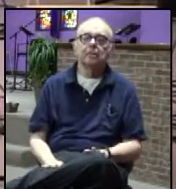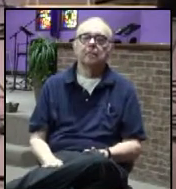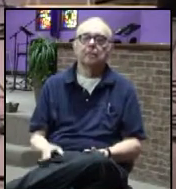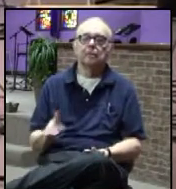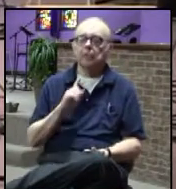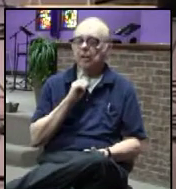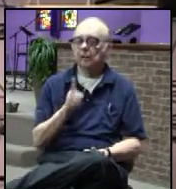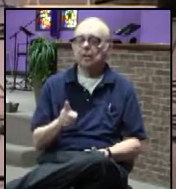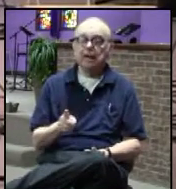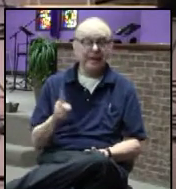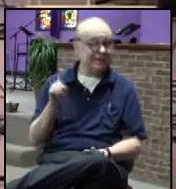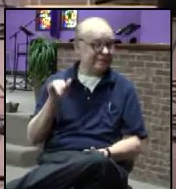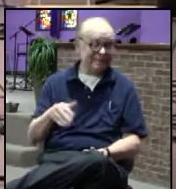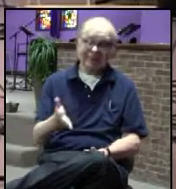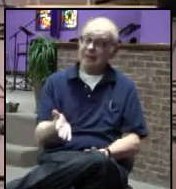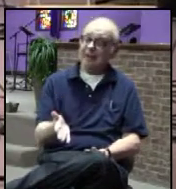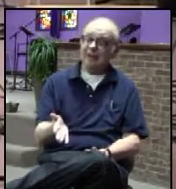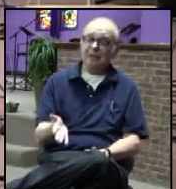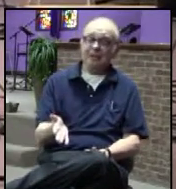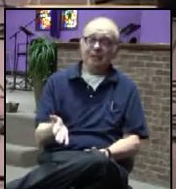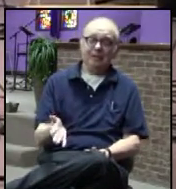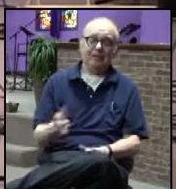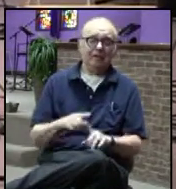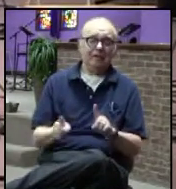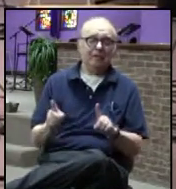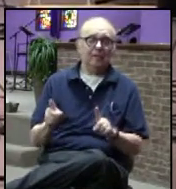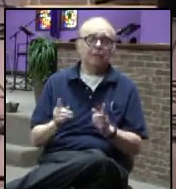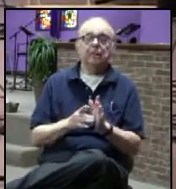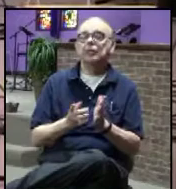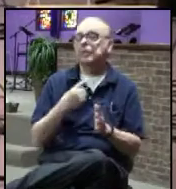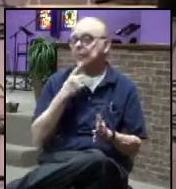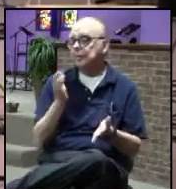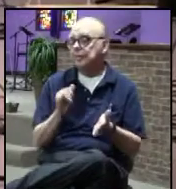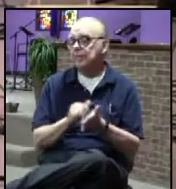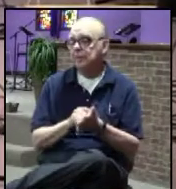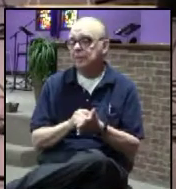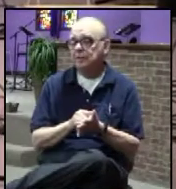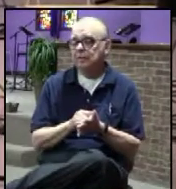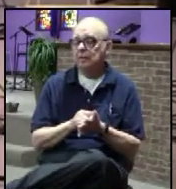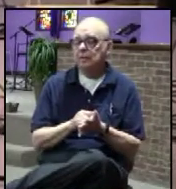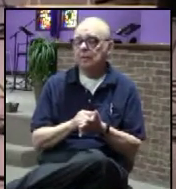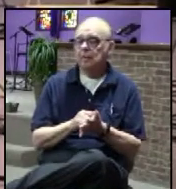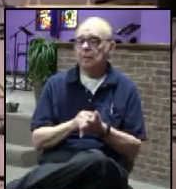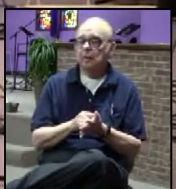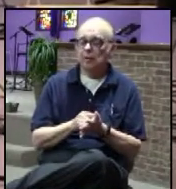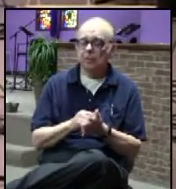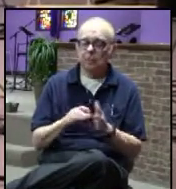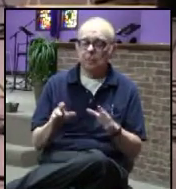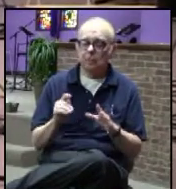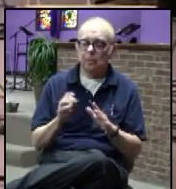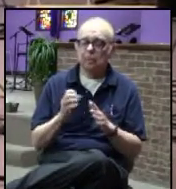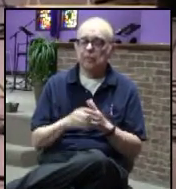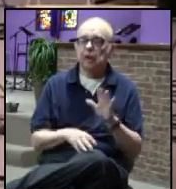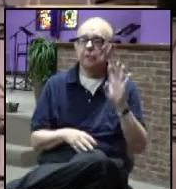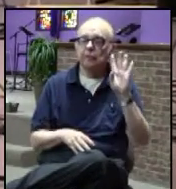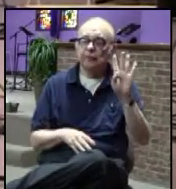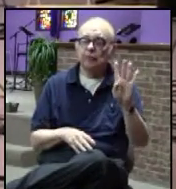And it's still there. But here's what the Bible says. In Acts chapter